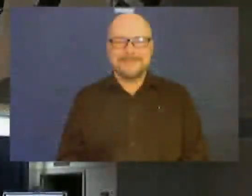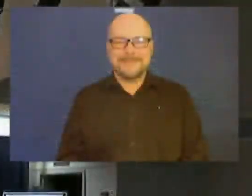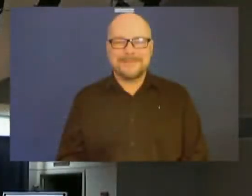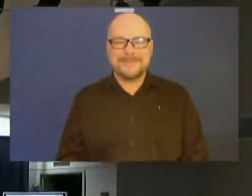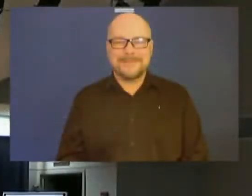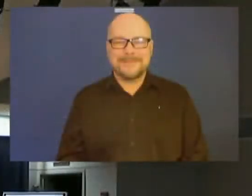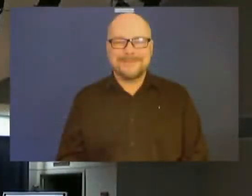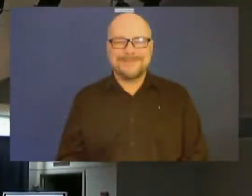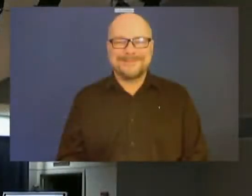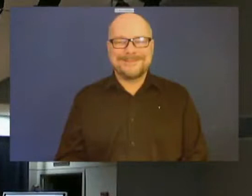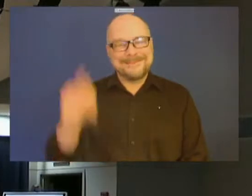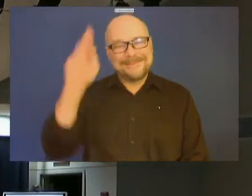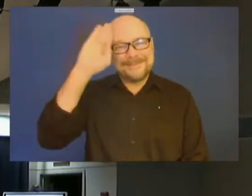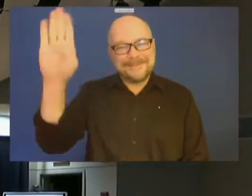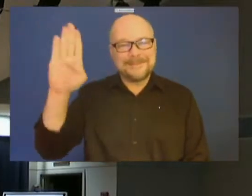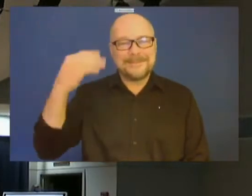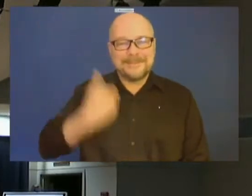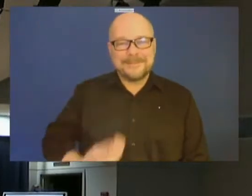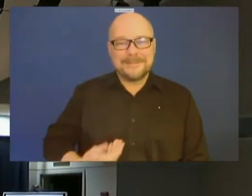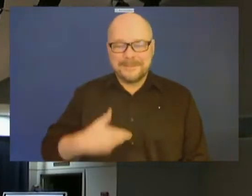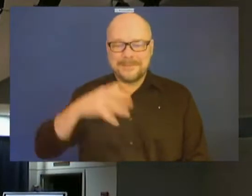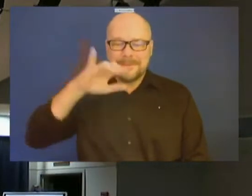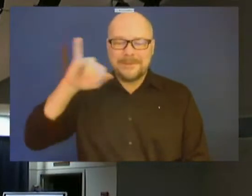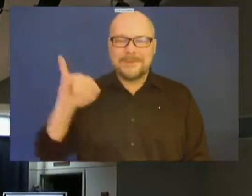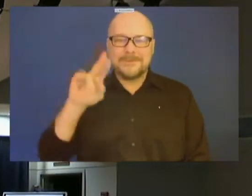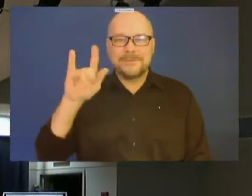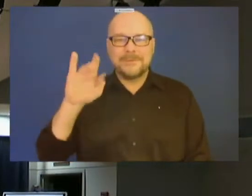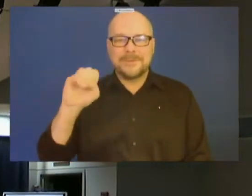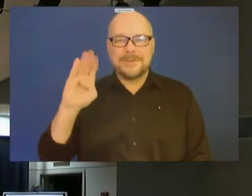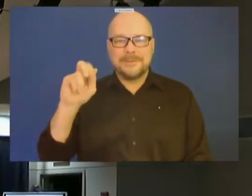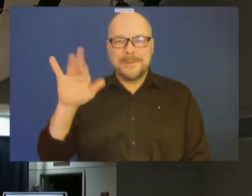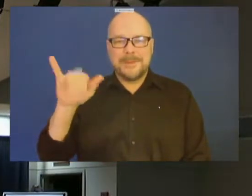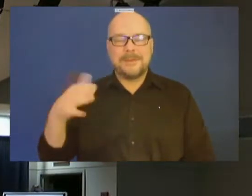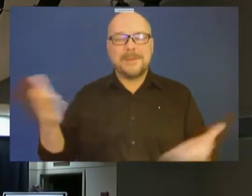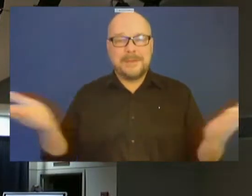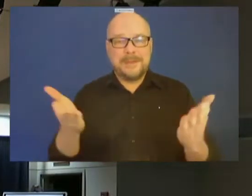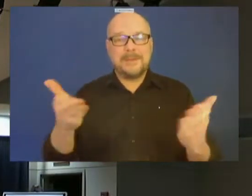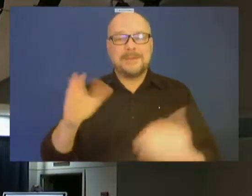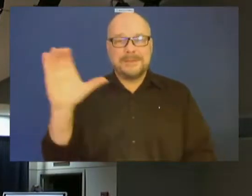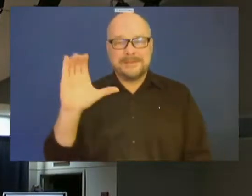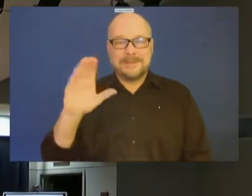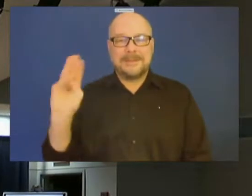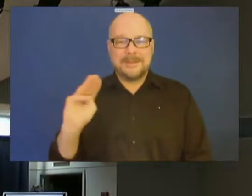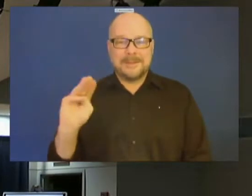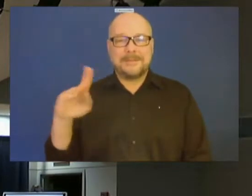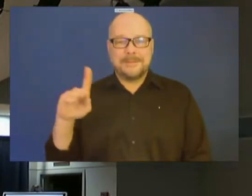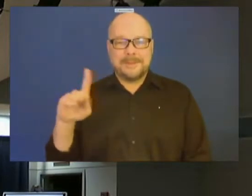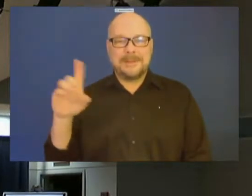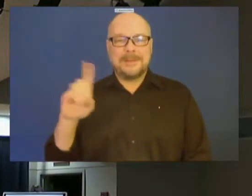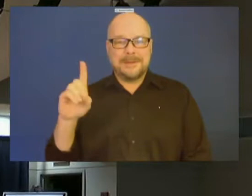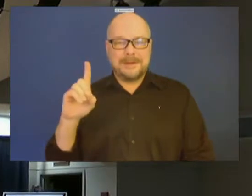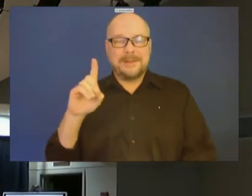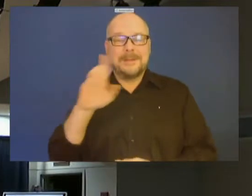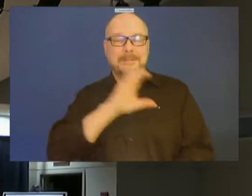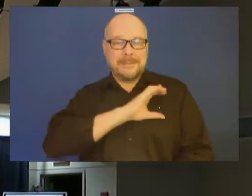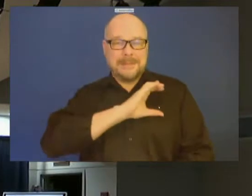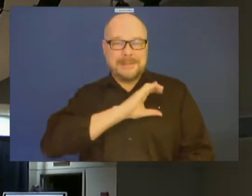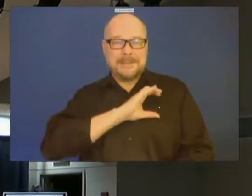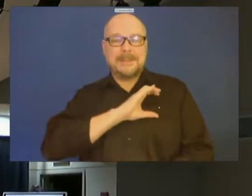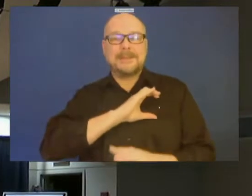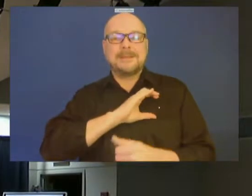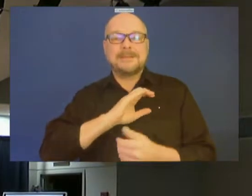Berry with the Recruiting and Training Division here at the Charlotte-Mecklenburg Police Academy. Thank you for joining us today for